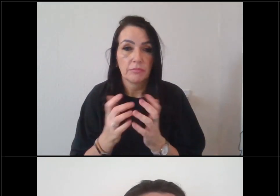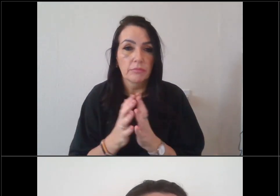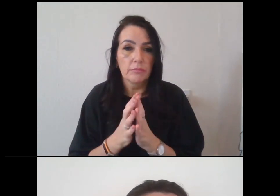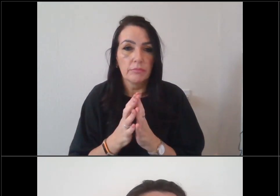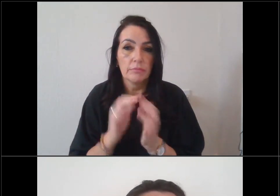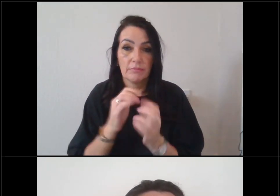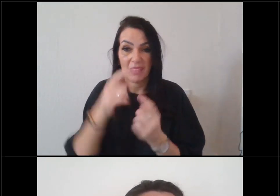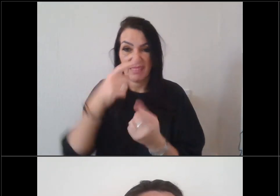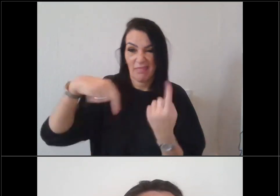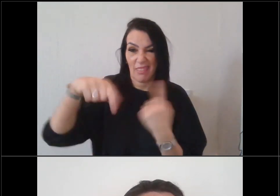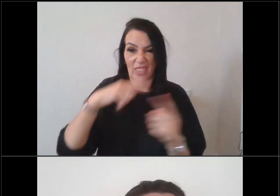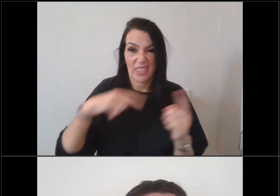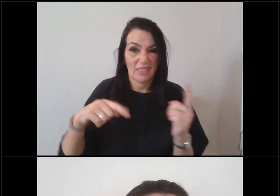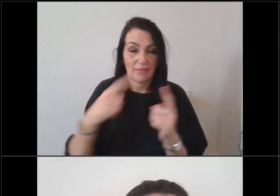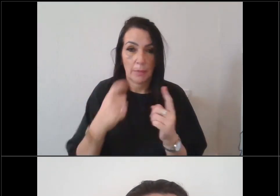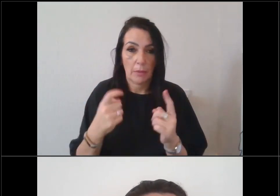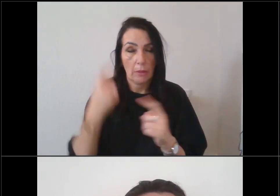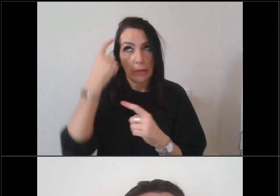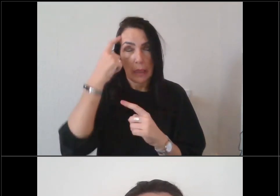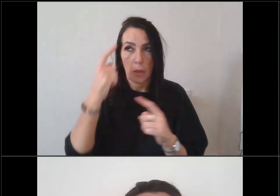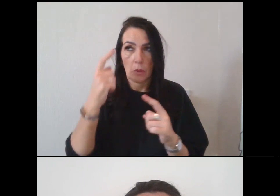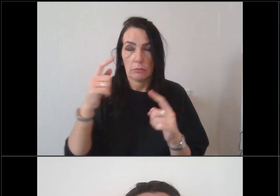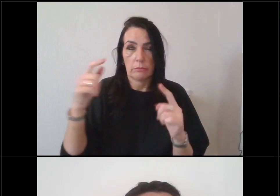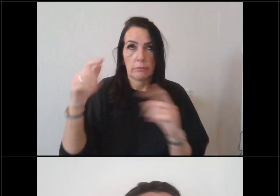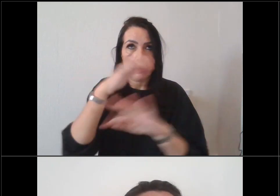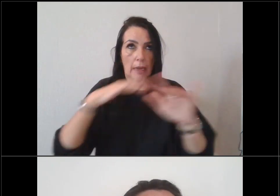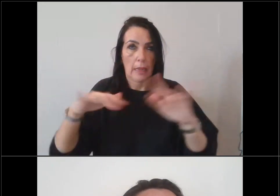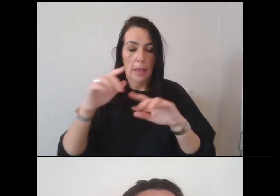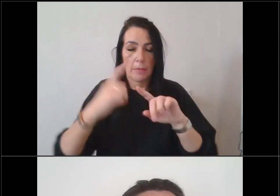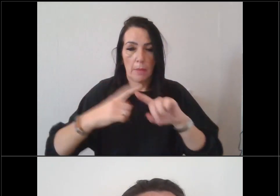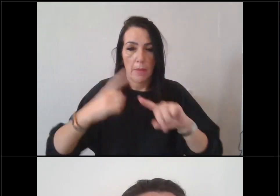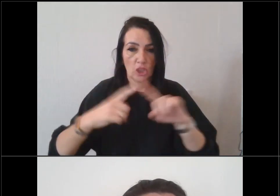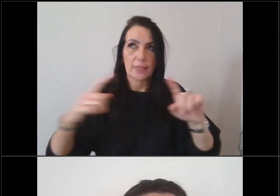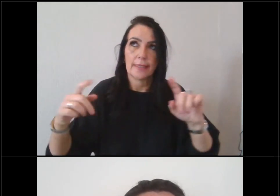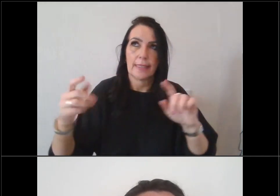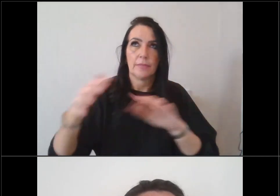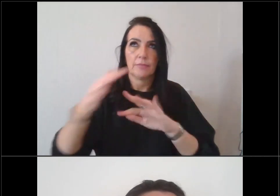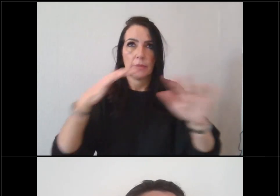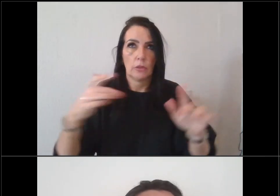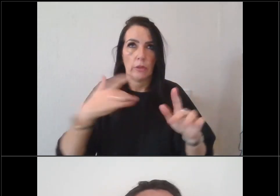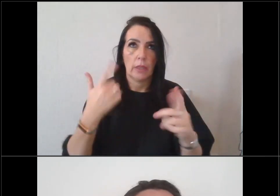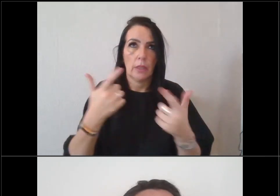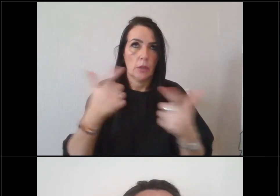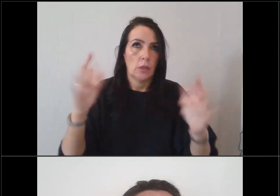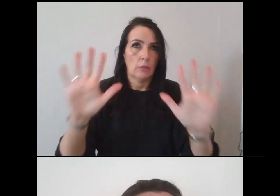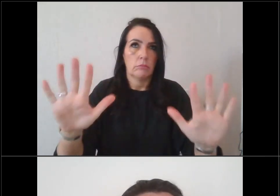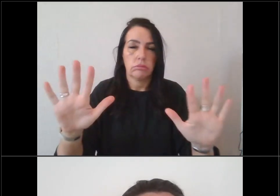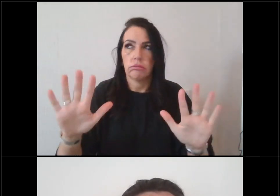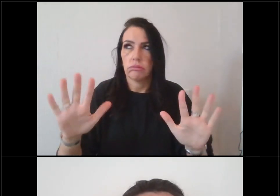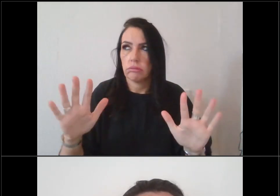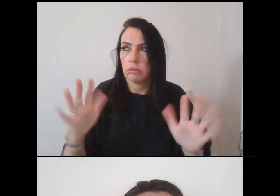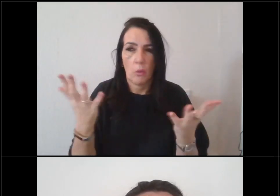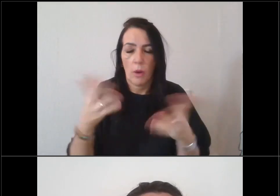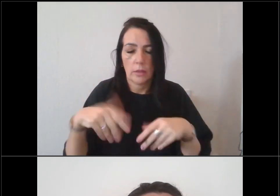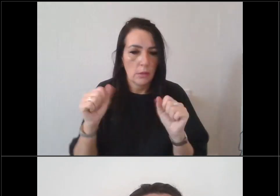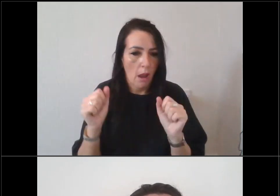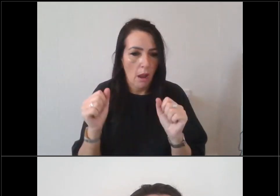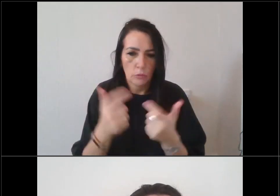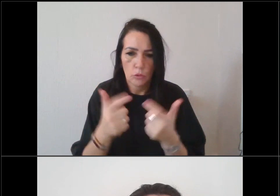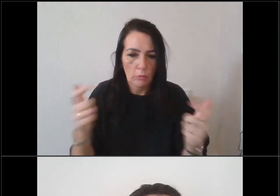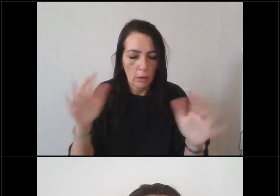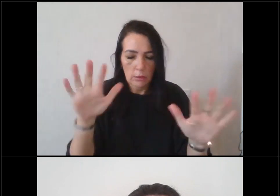all of us when we think about the climate emergency. You might feel overwhelmed and that you don't know where to start.